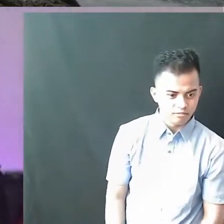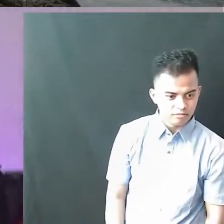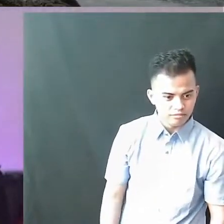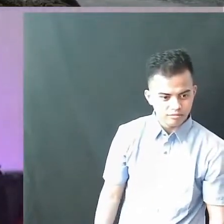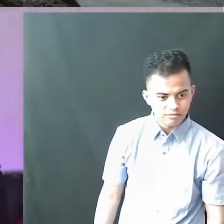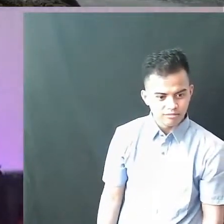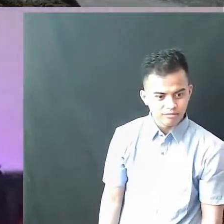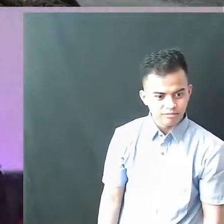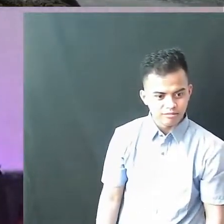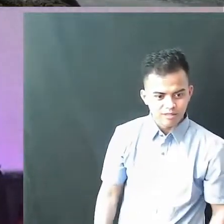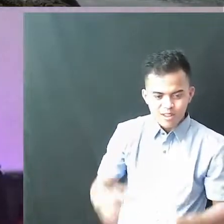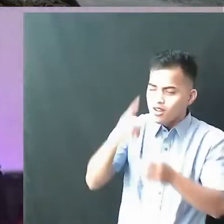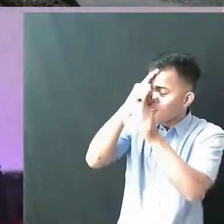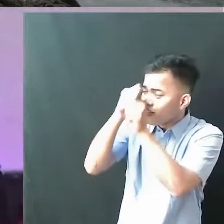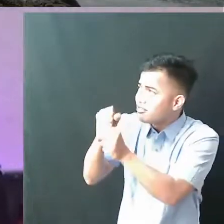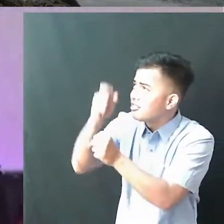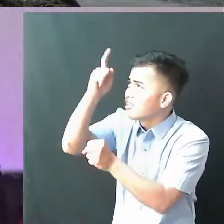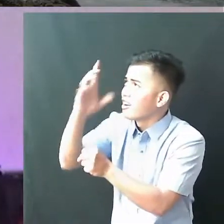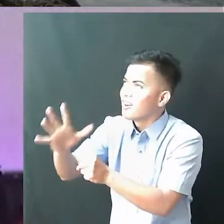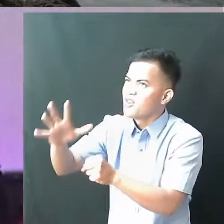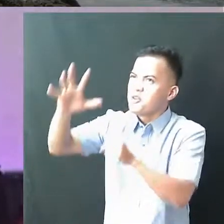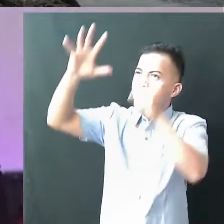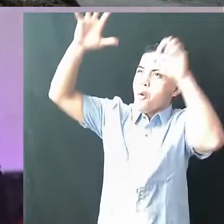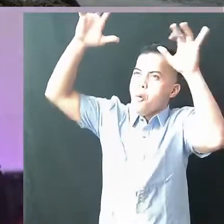But he trusted in God.